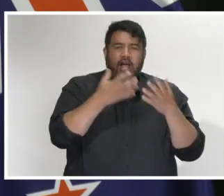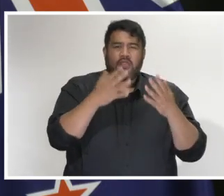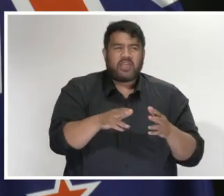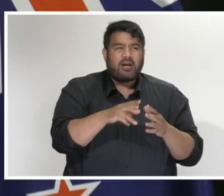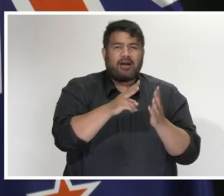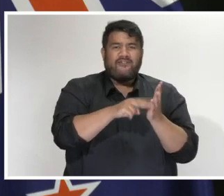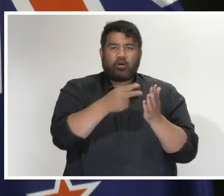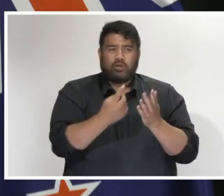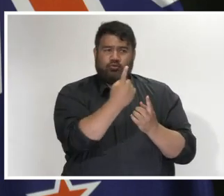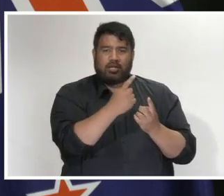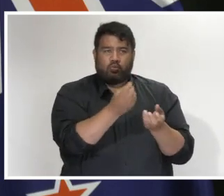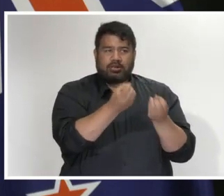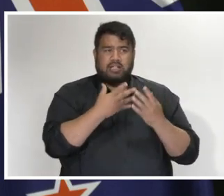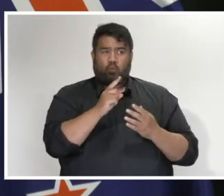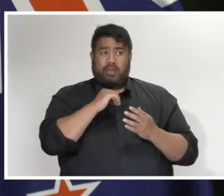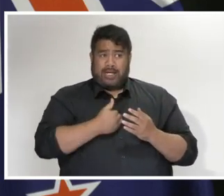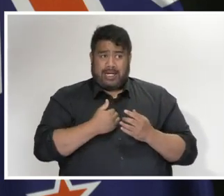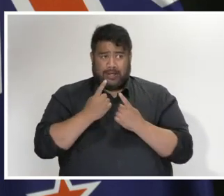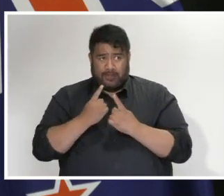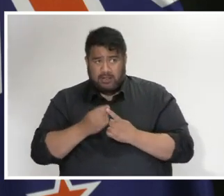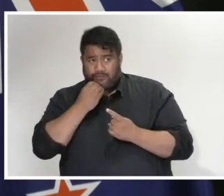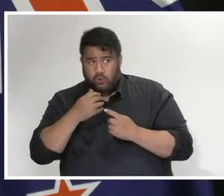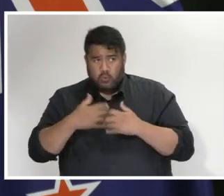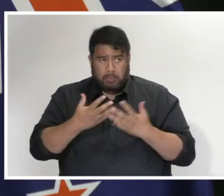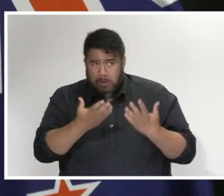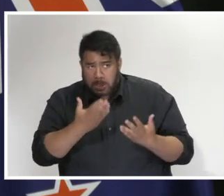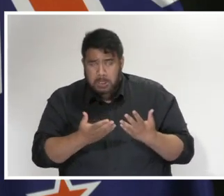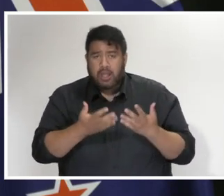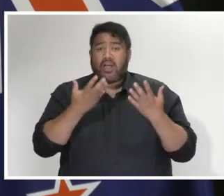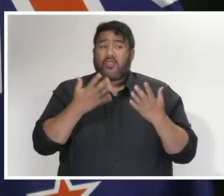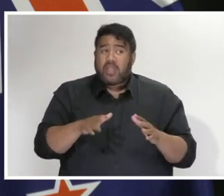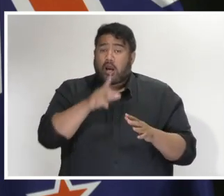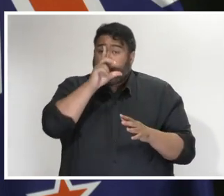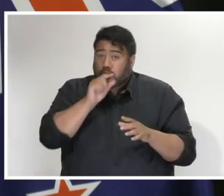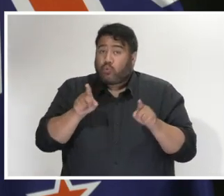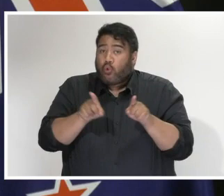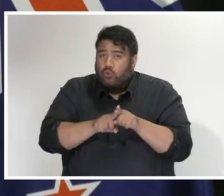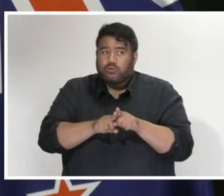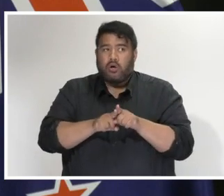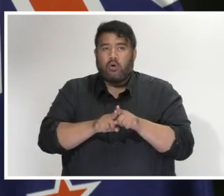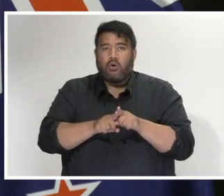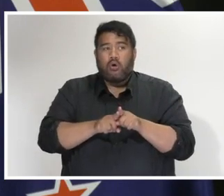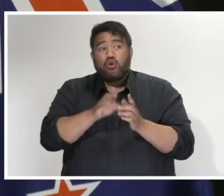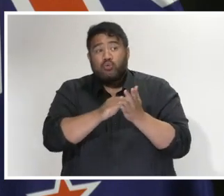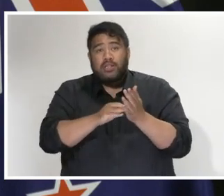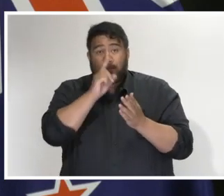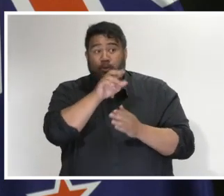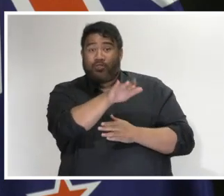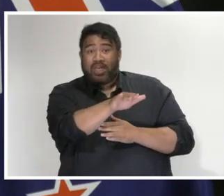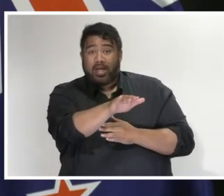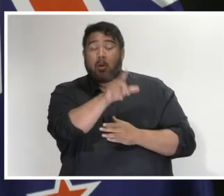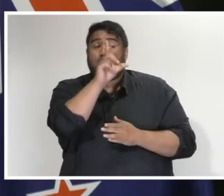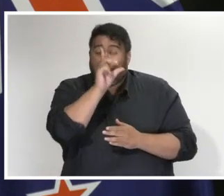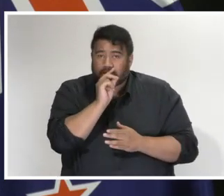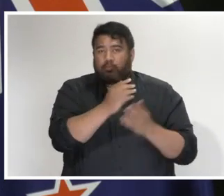the C-130 is at the ready. And then alongside that, we'll be looking at plans to evacuate New Zealanders who are there